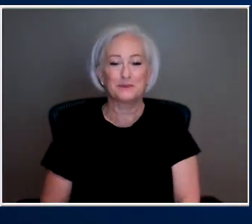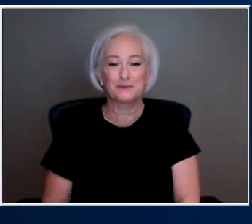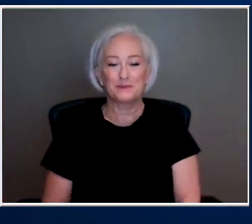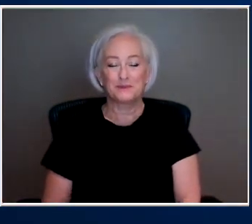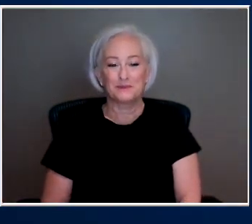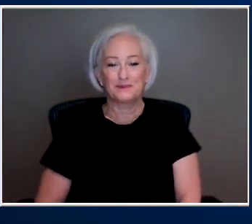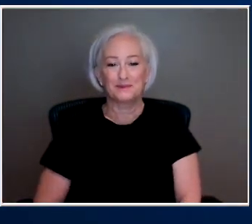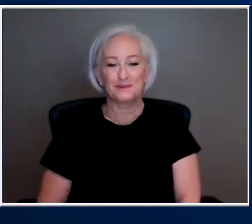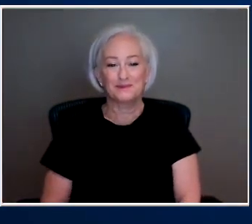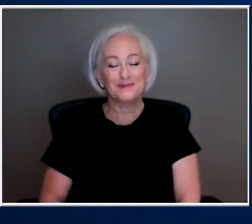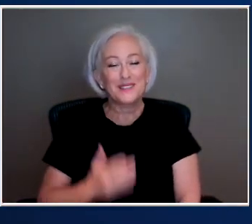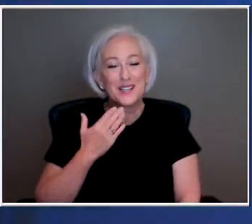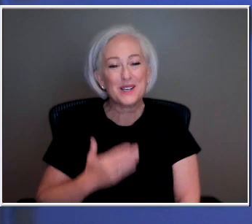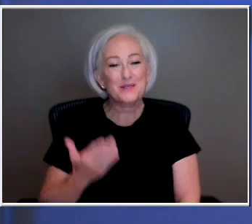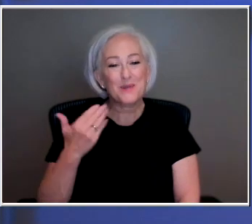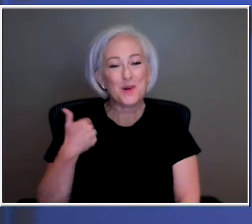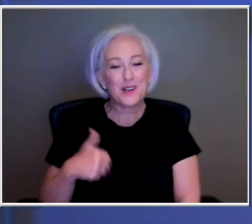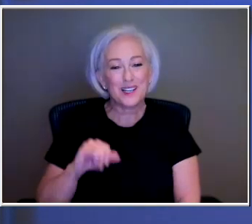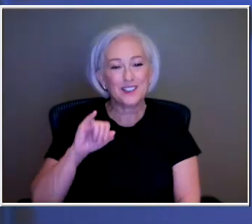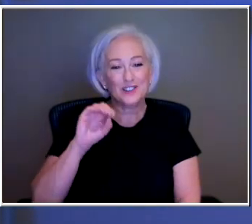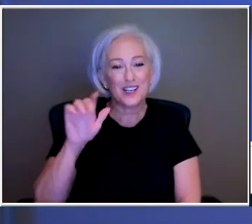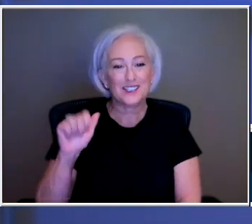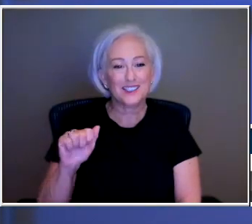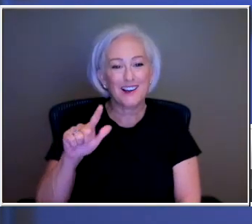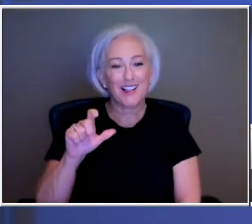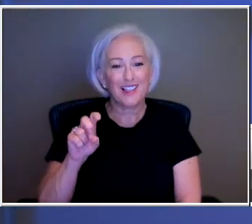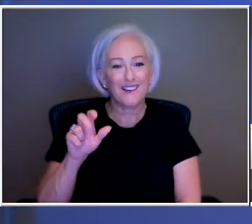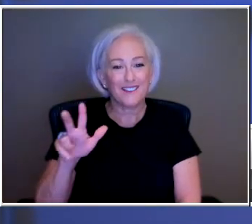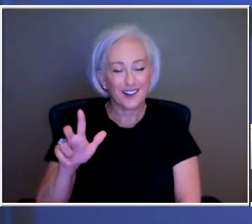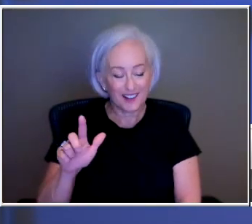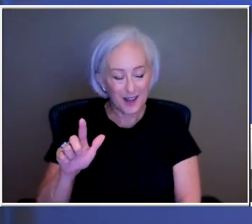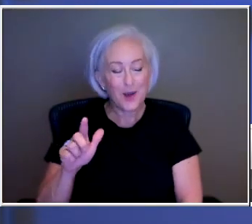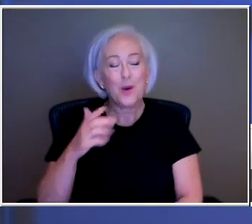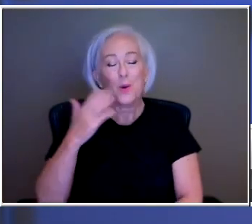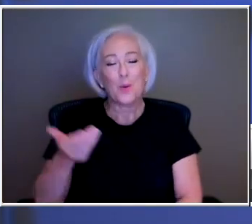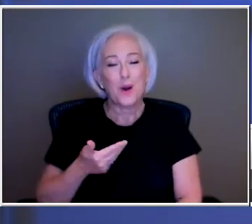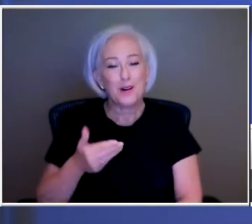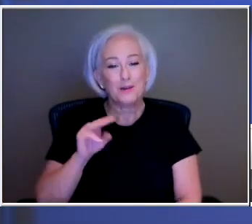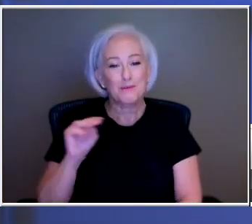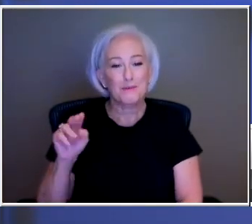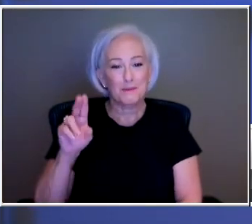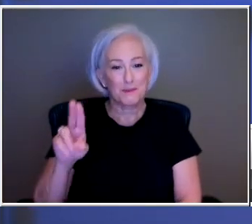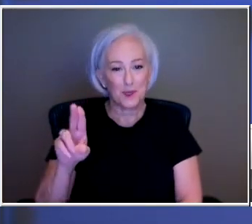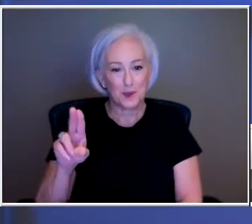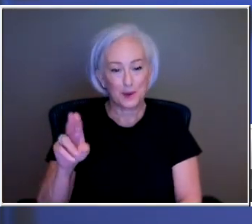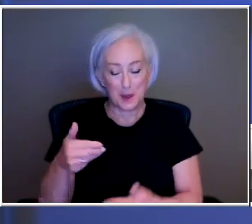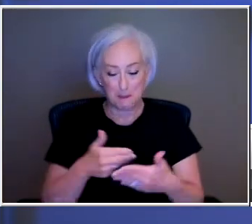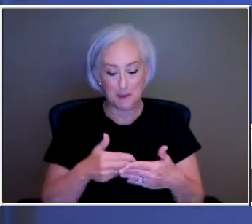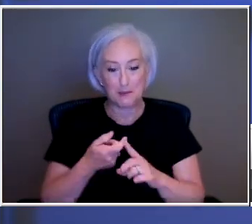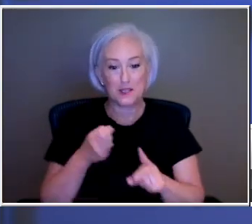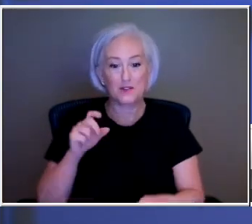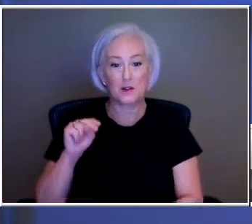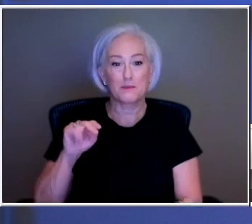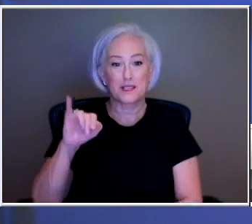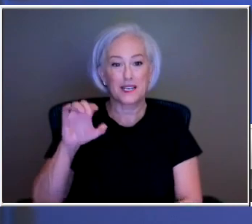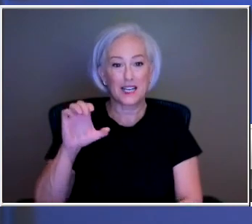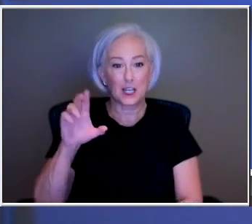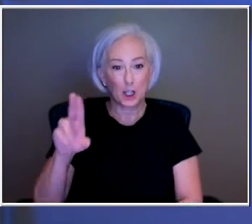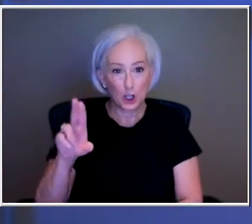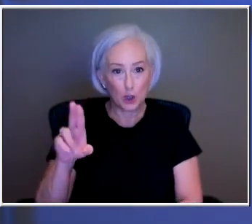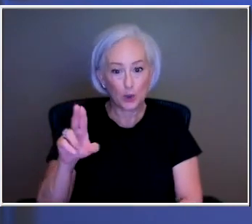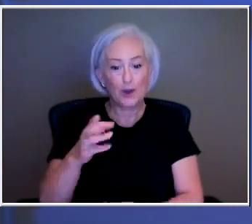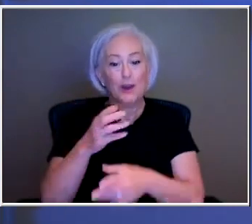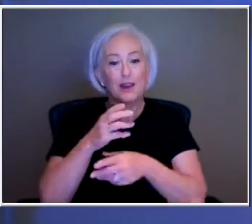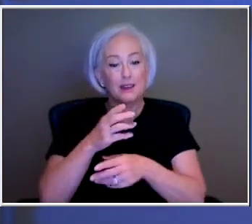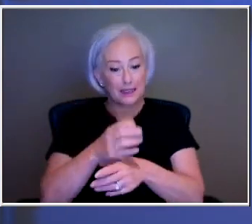Good morning, I'm Jessica Lovell and welcome to the Morning Medical Update. Babies in the NICU get round-the-clock critical care. And once they're